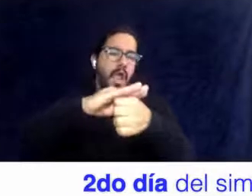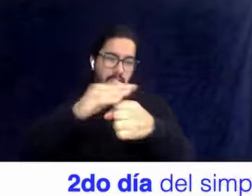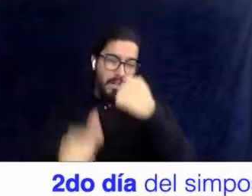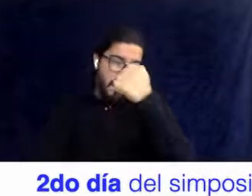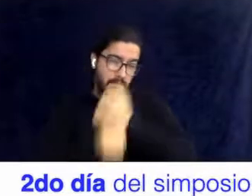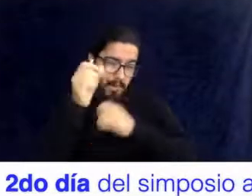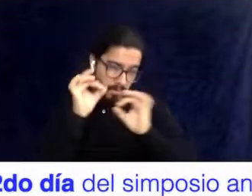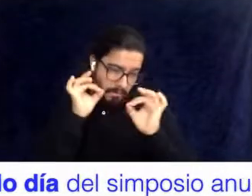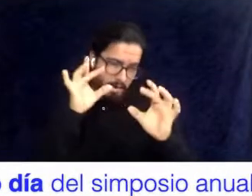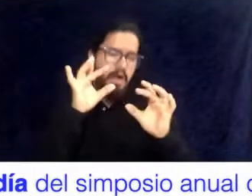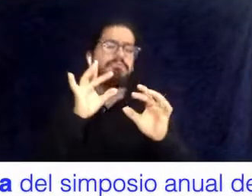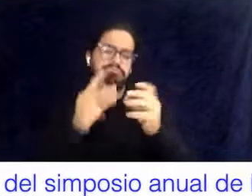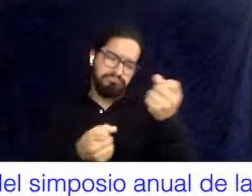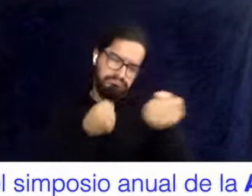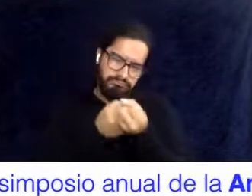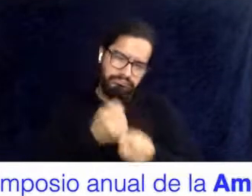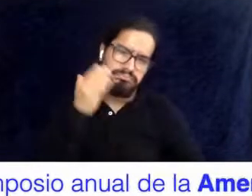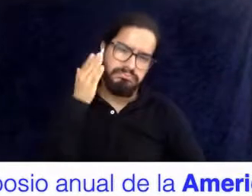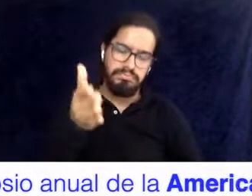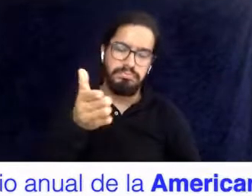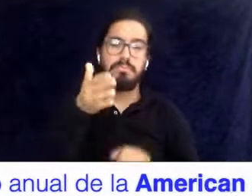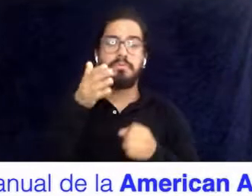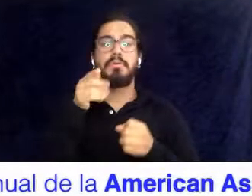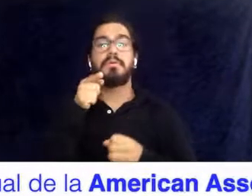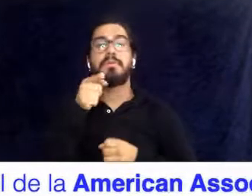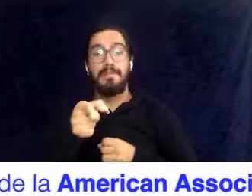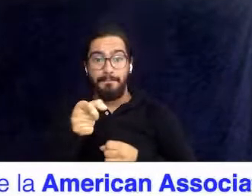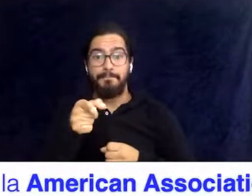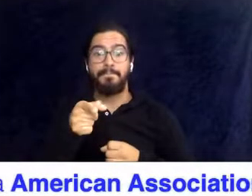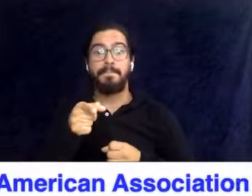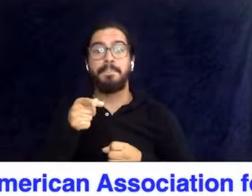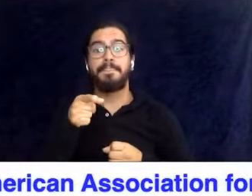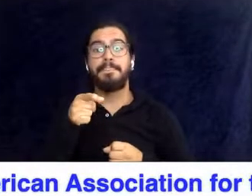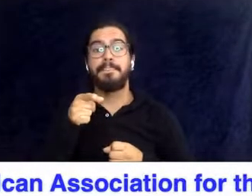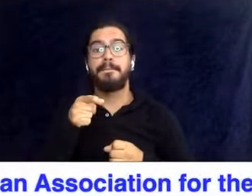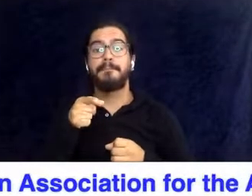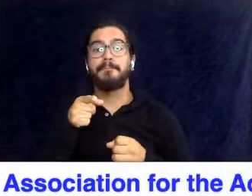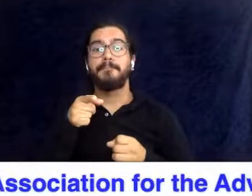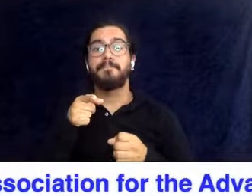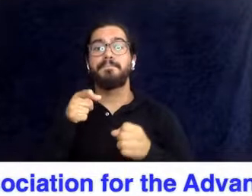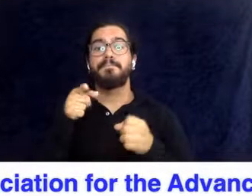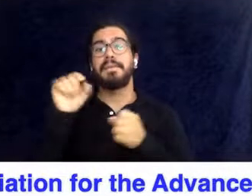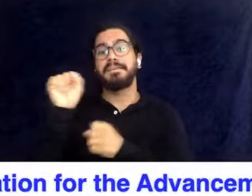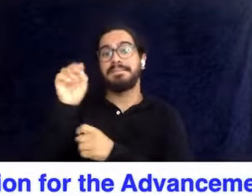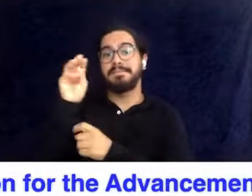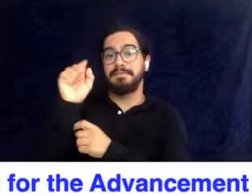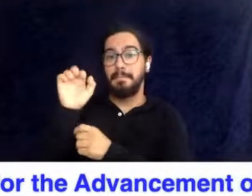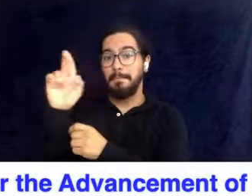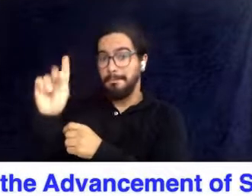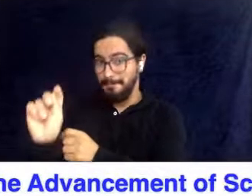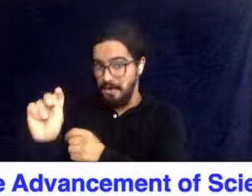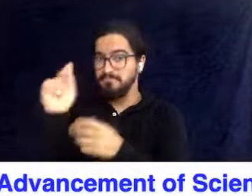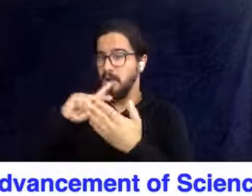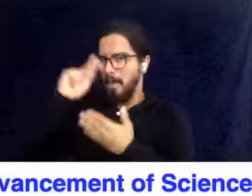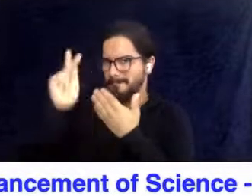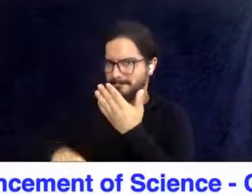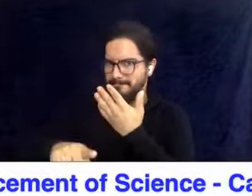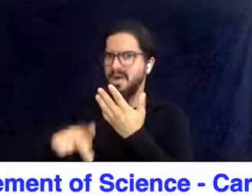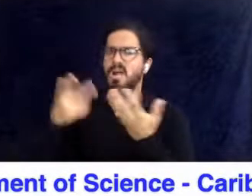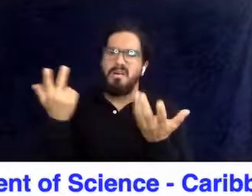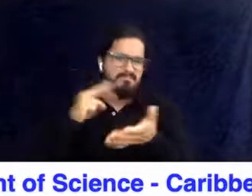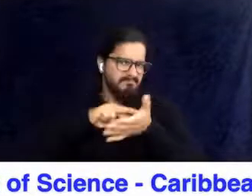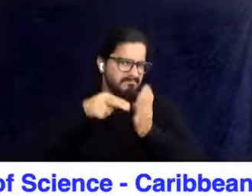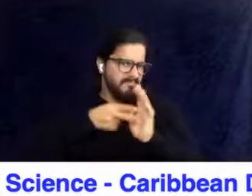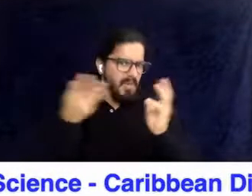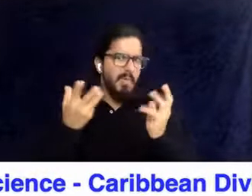our infrastructure needs to be in place. And the PAHO Smart Healthcare Facilities Program, which allows safety of infrastructure